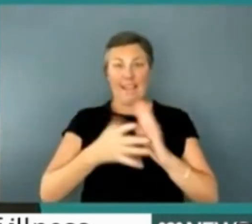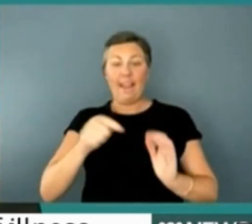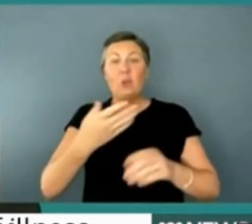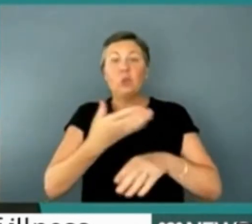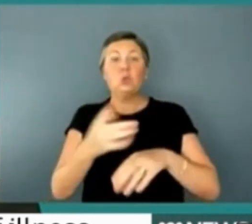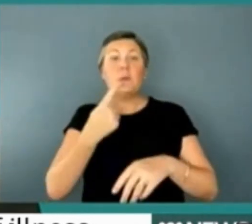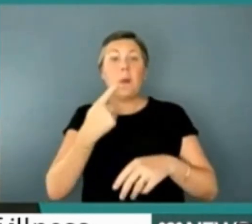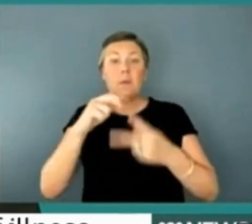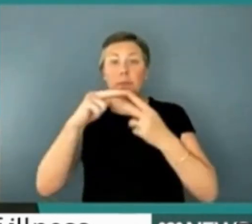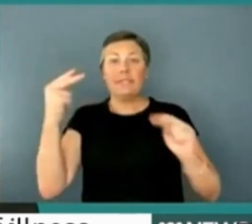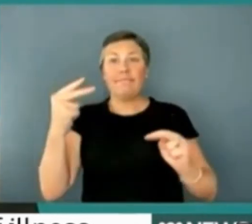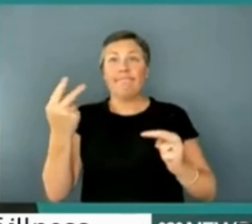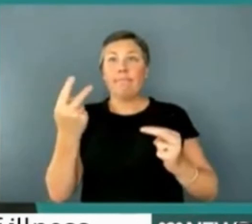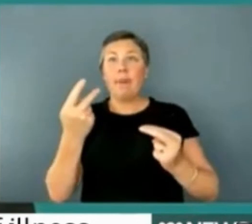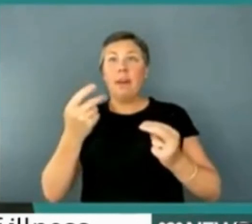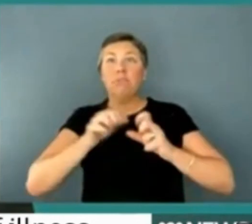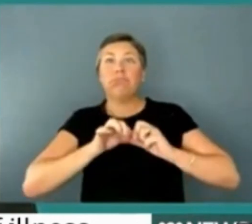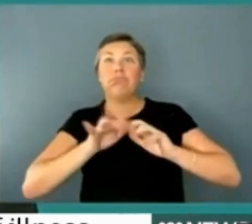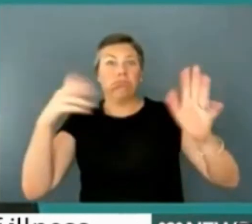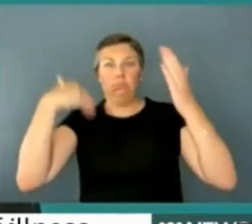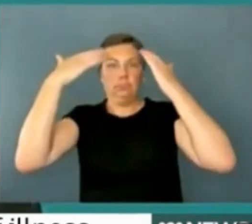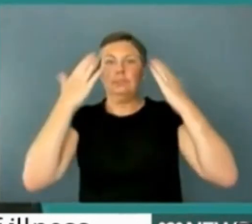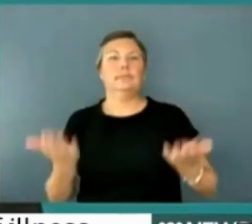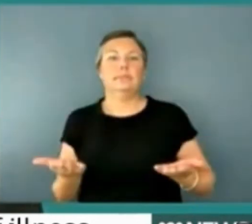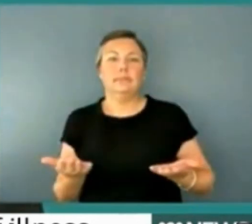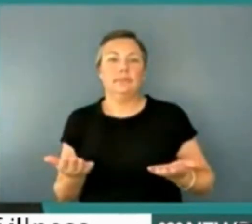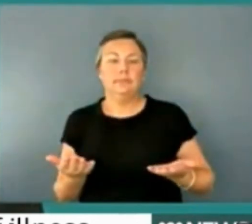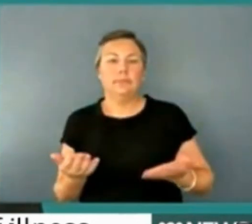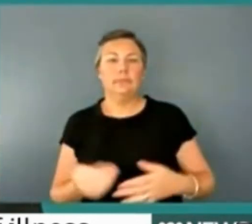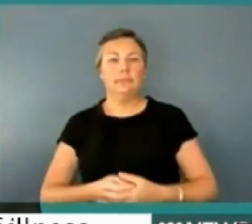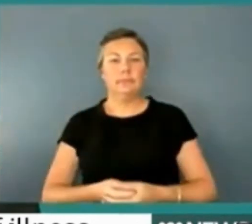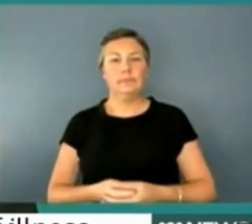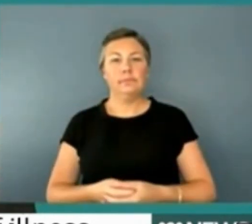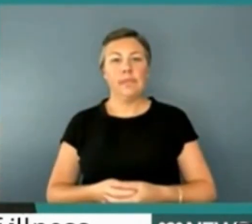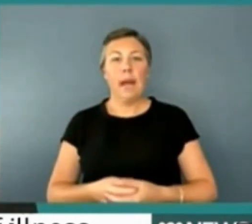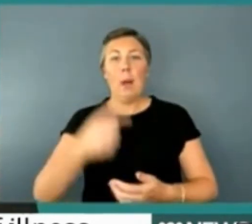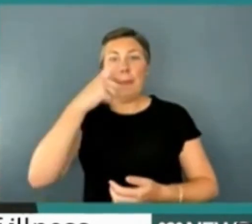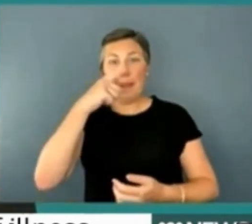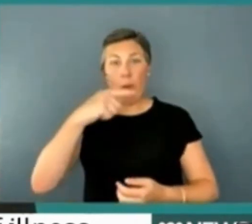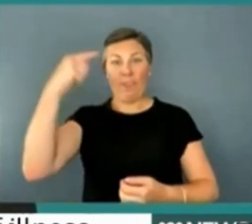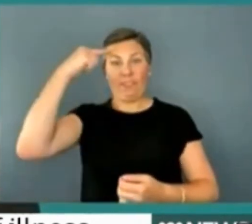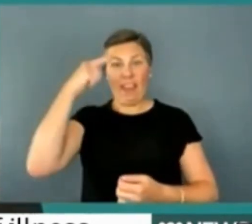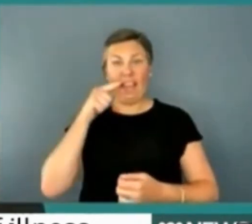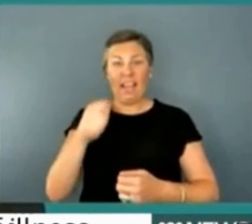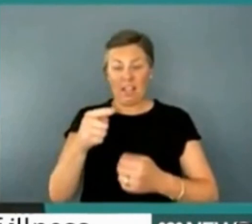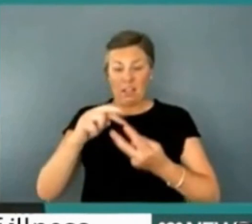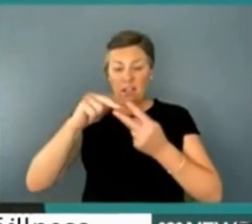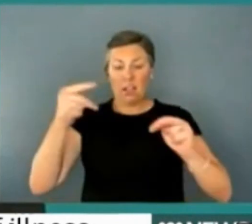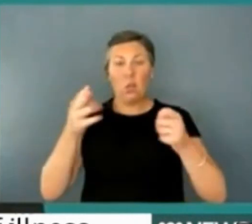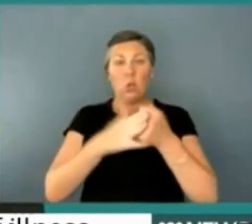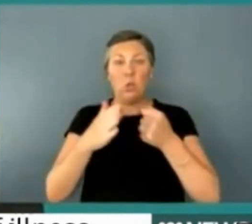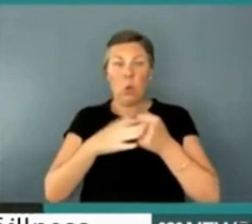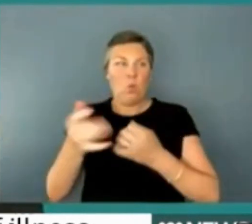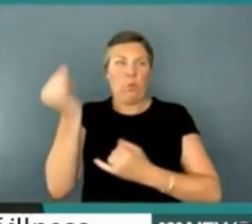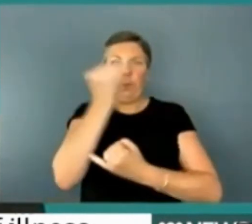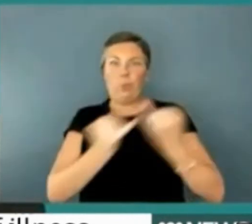of reasons why transmission and growth may increase. There seems to be an association with this new virus, but at the same time,